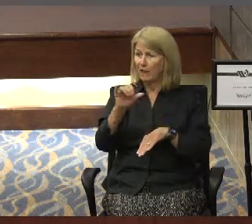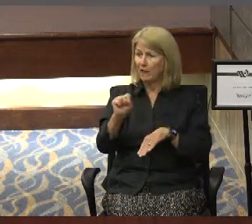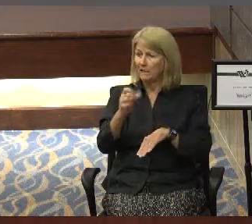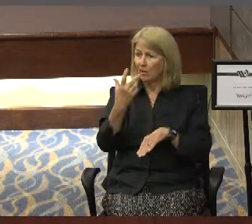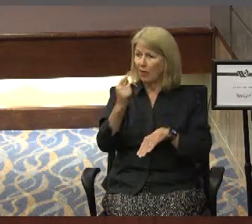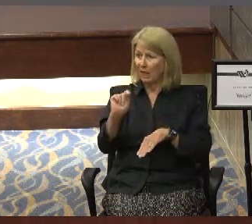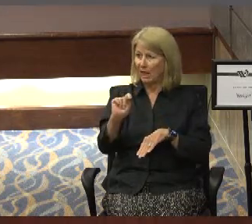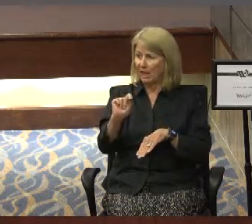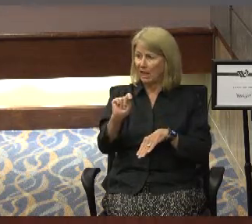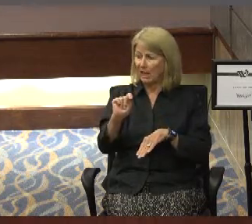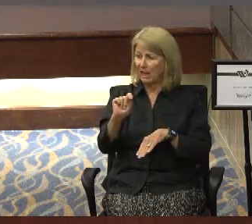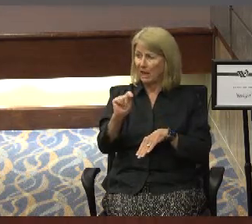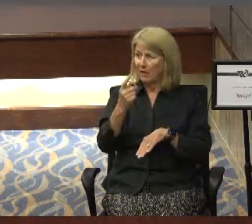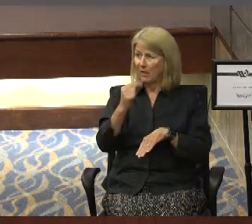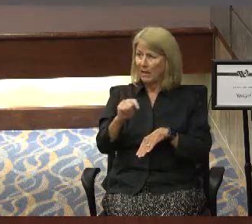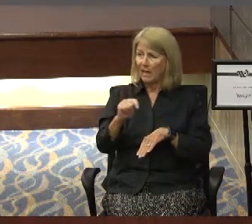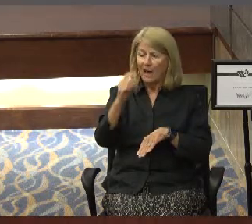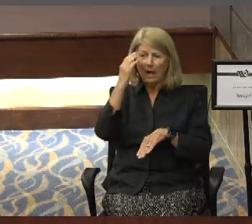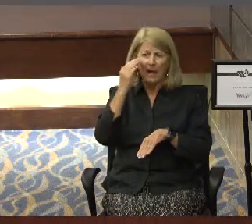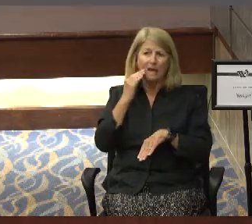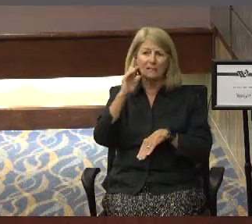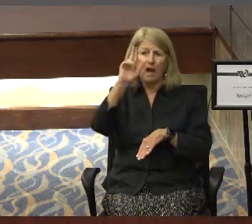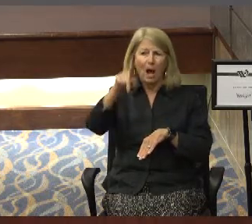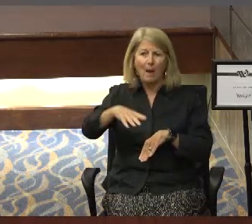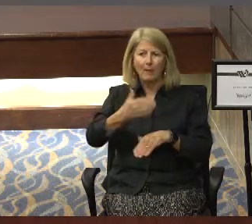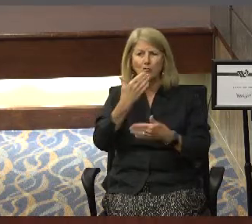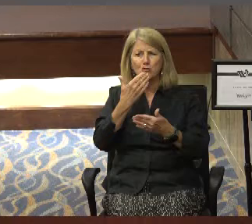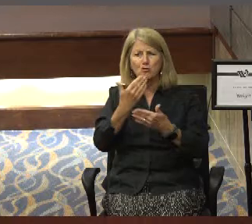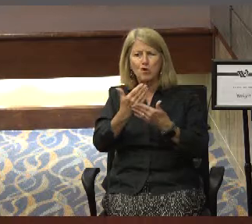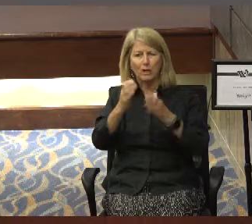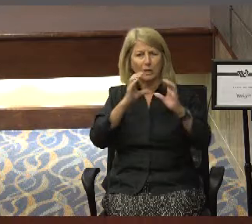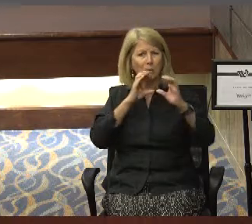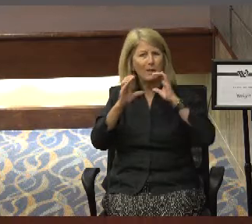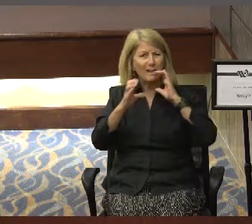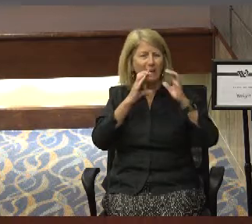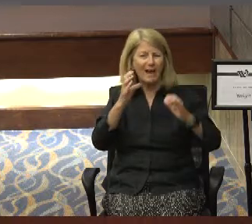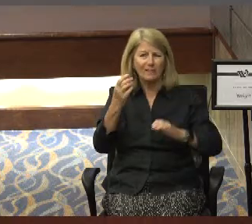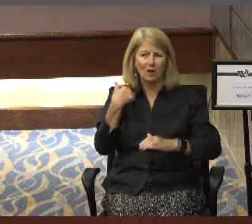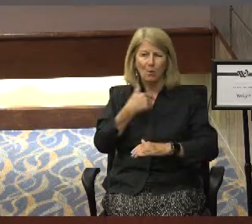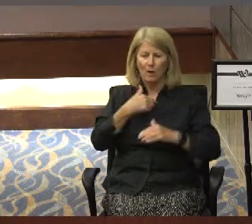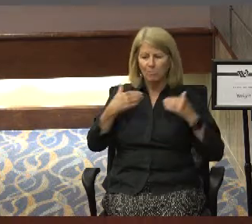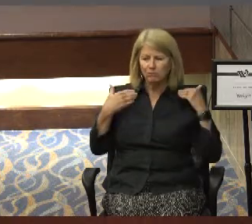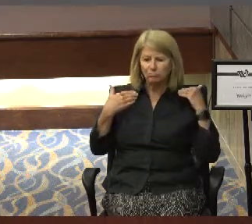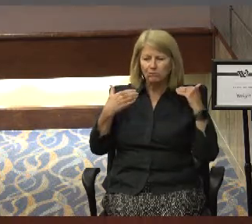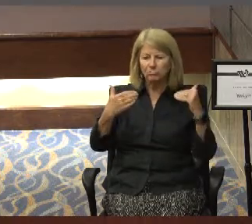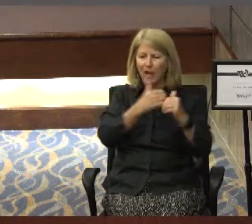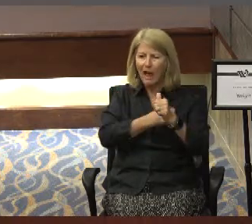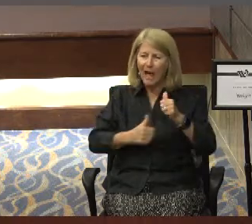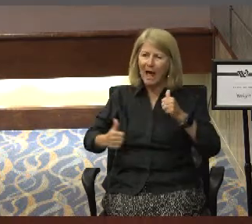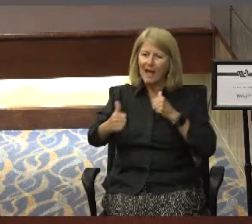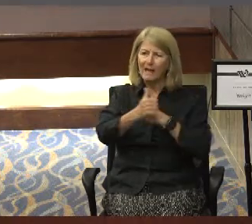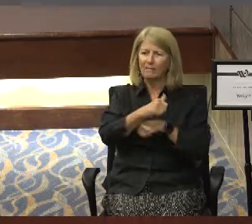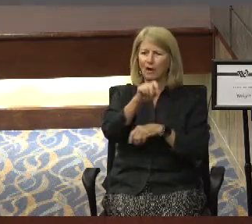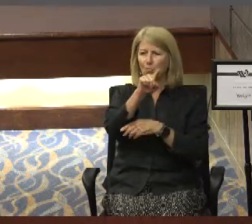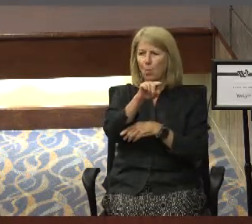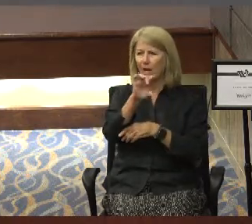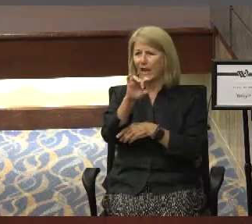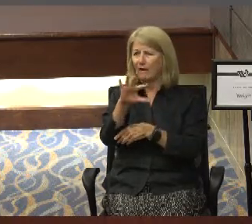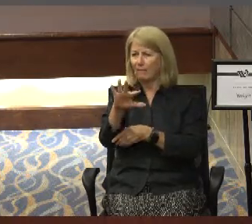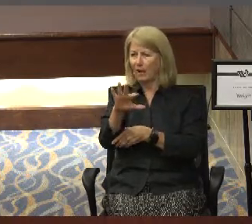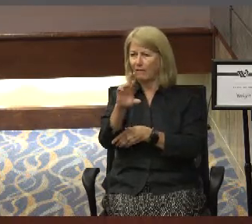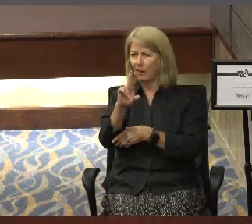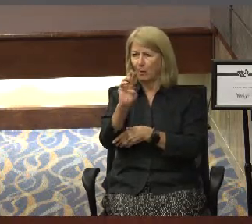the heads up and the good communication that we're staying ahead of on 185,